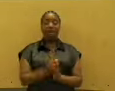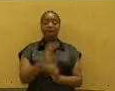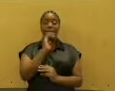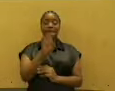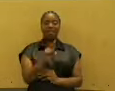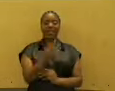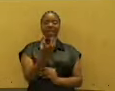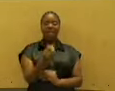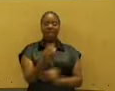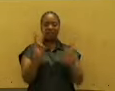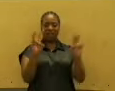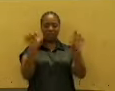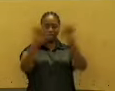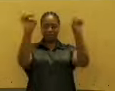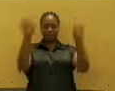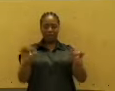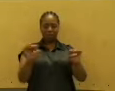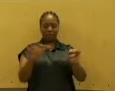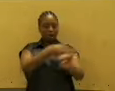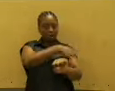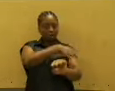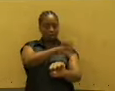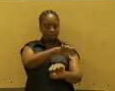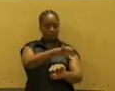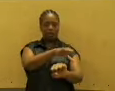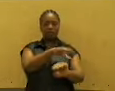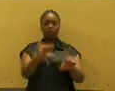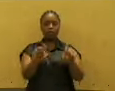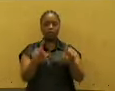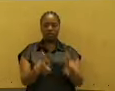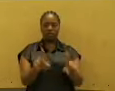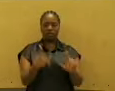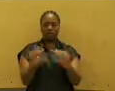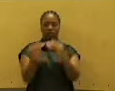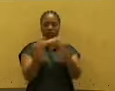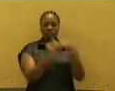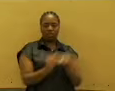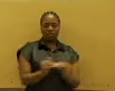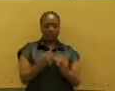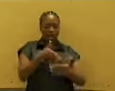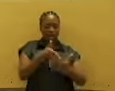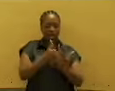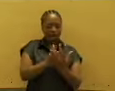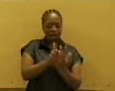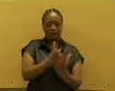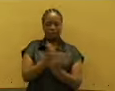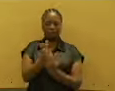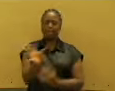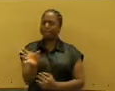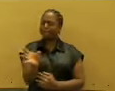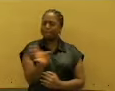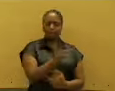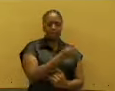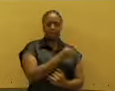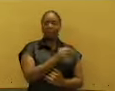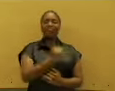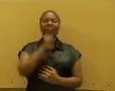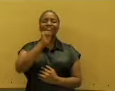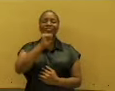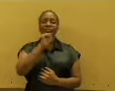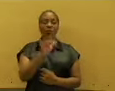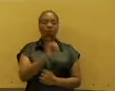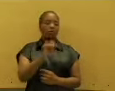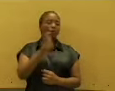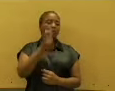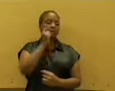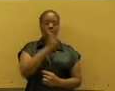systemic redistribution of power, opportunities, and access for people of all genders through the dissemination,